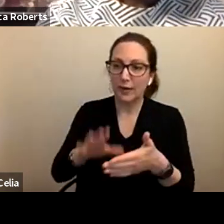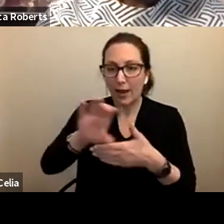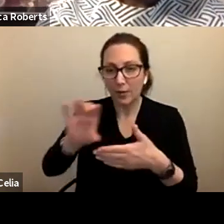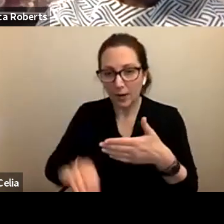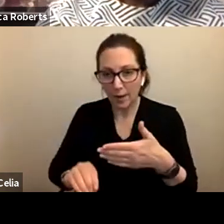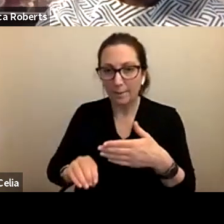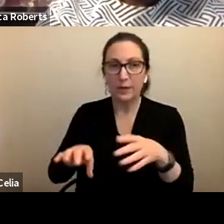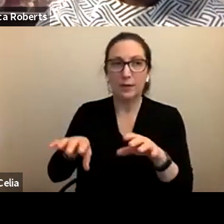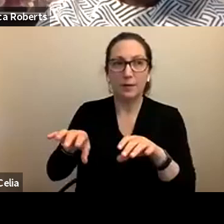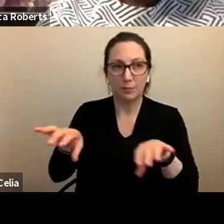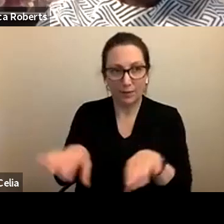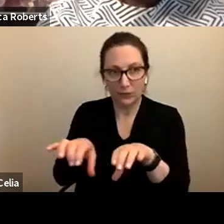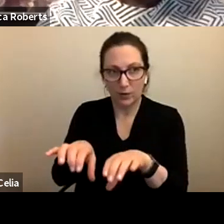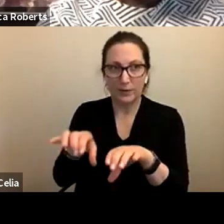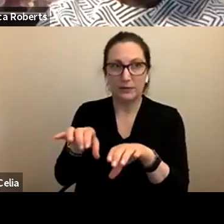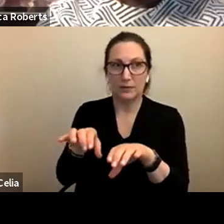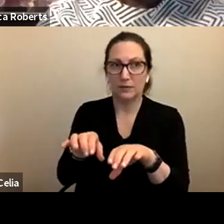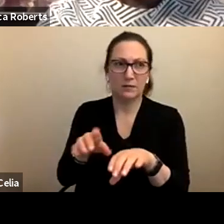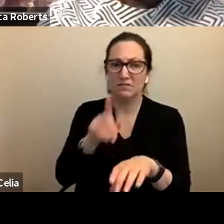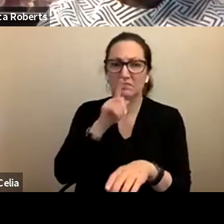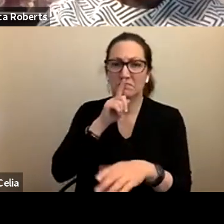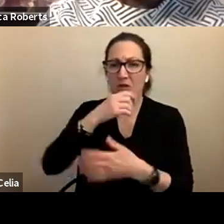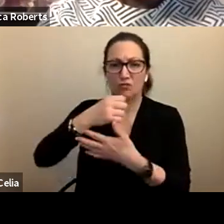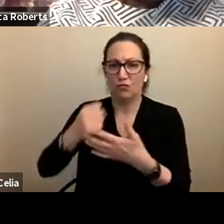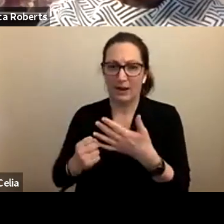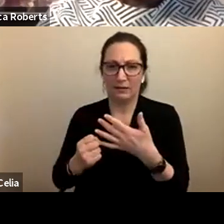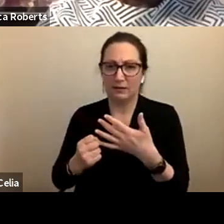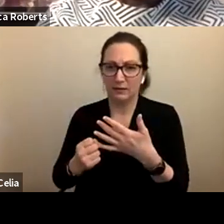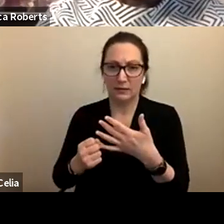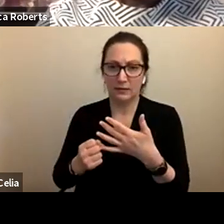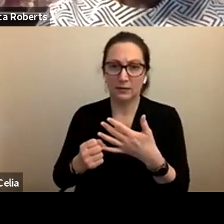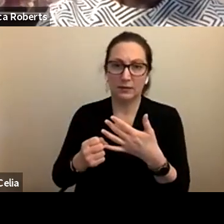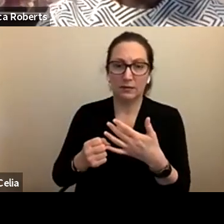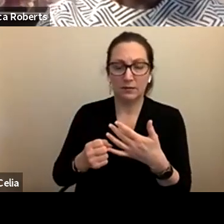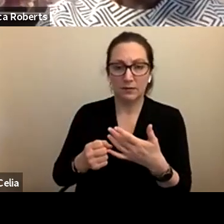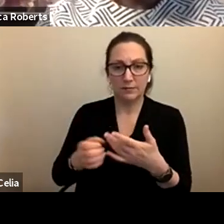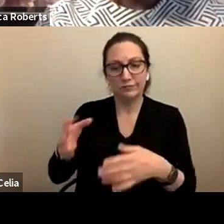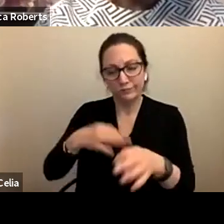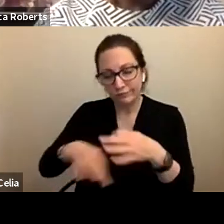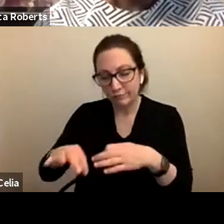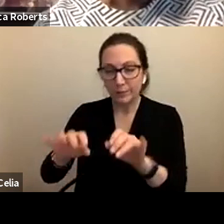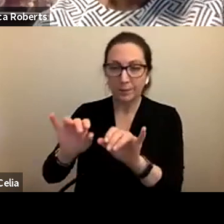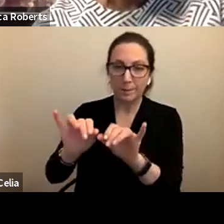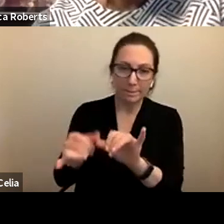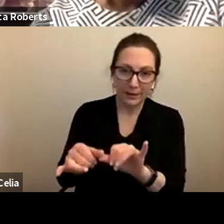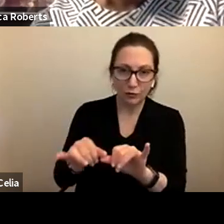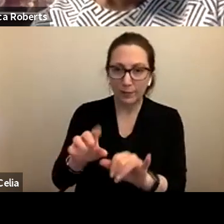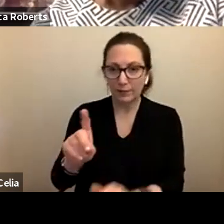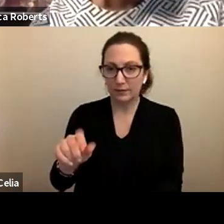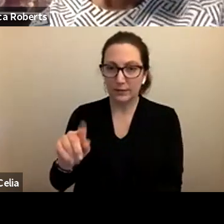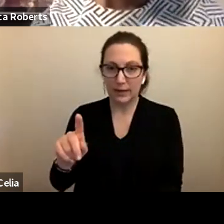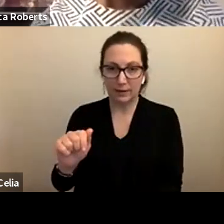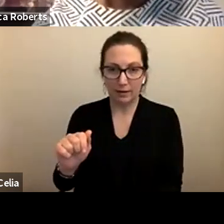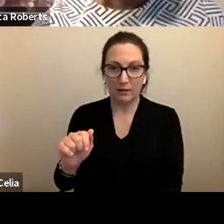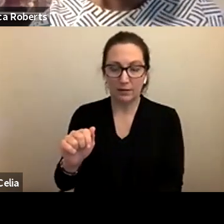data, and not stature or rankings, but more measurable data points for which most high